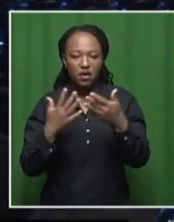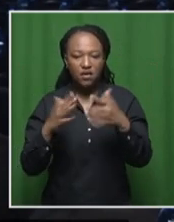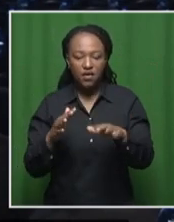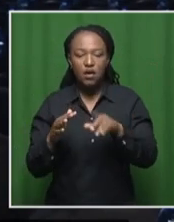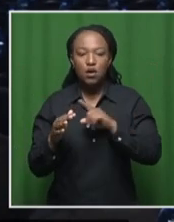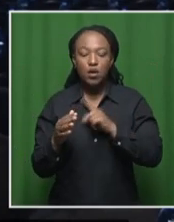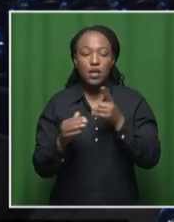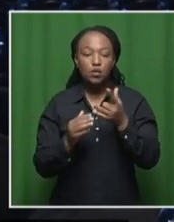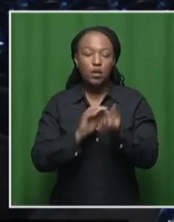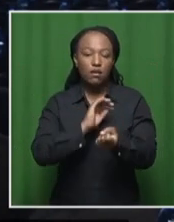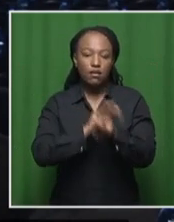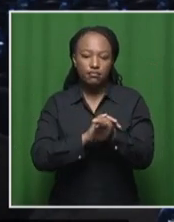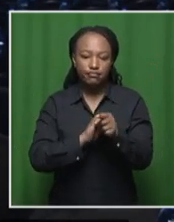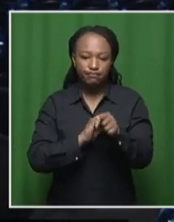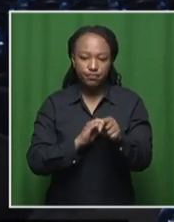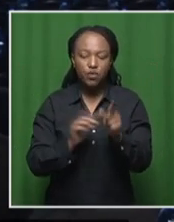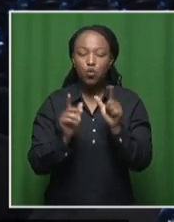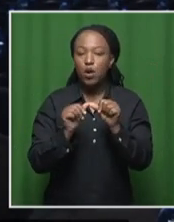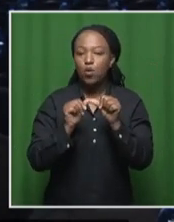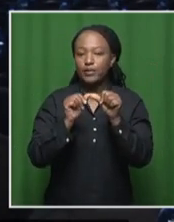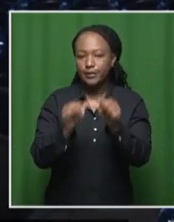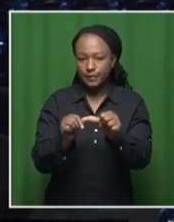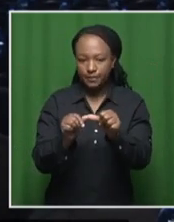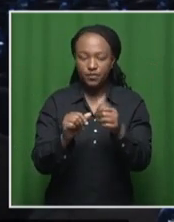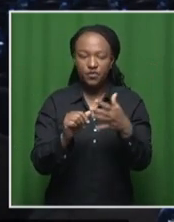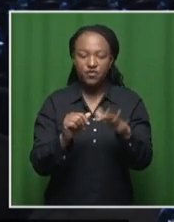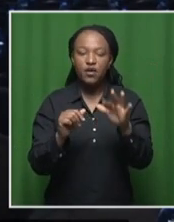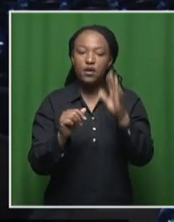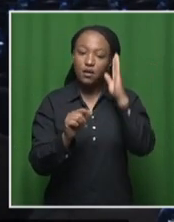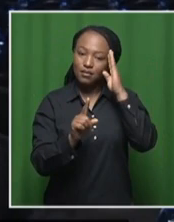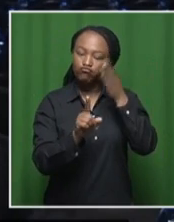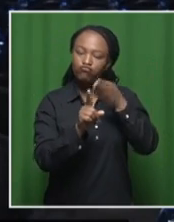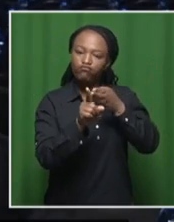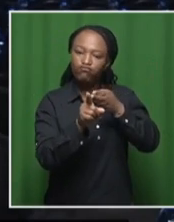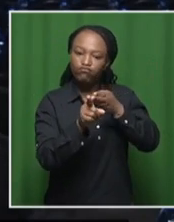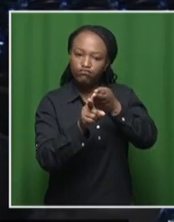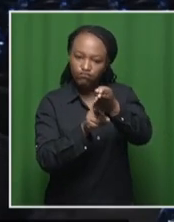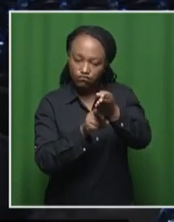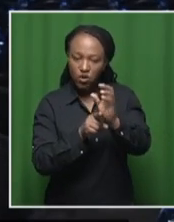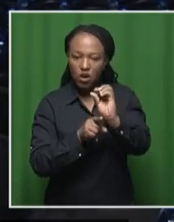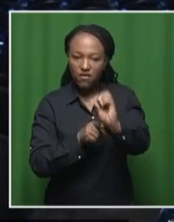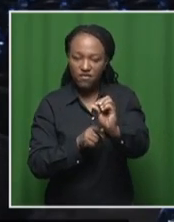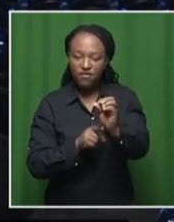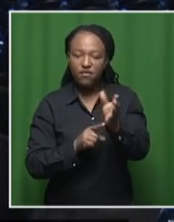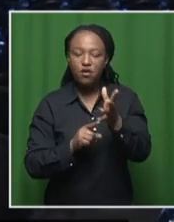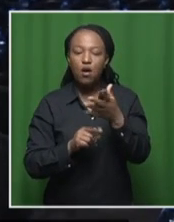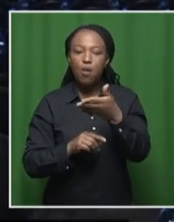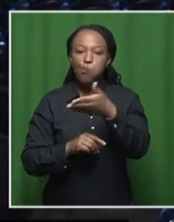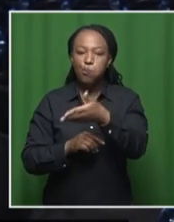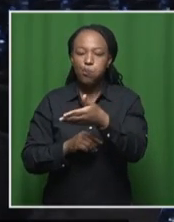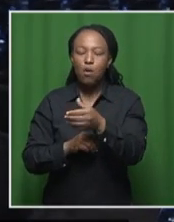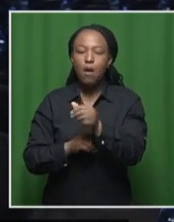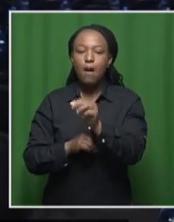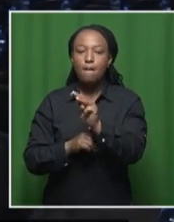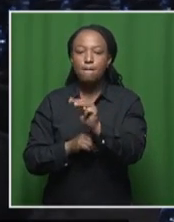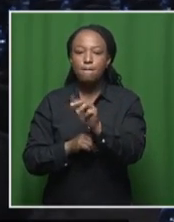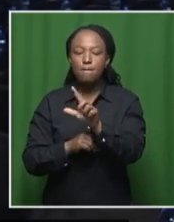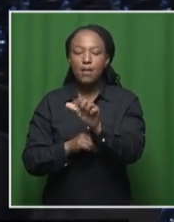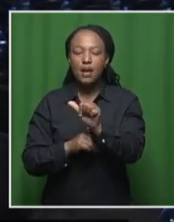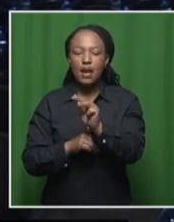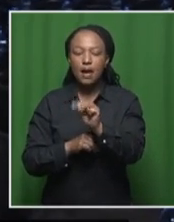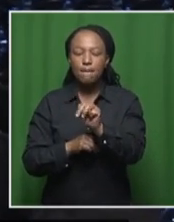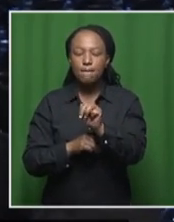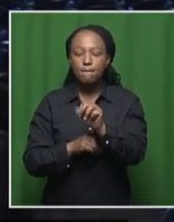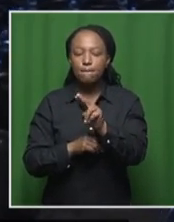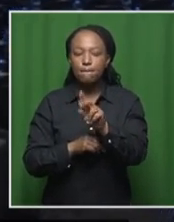to come. But of course, we continue to speak to specialists in this area. I'm joined by Mr. Mlamli Booi. He's the